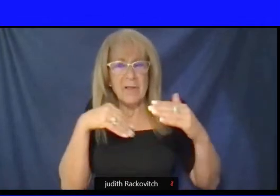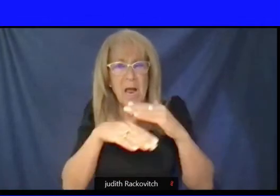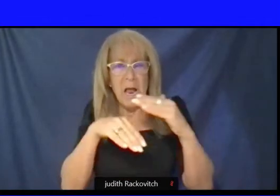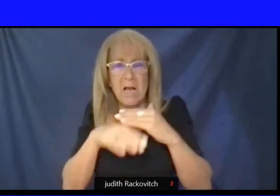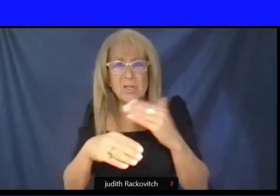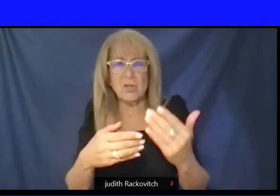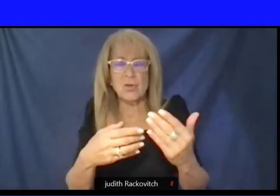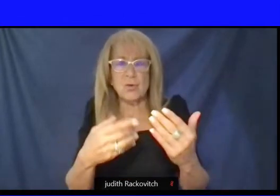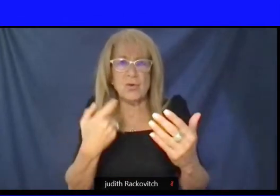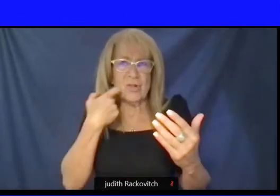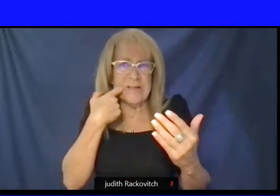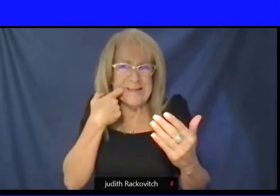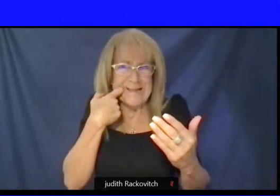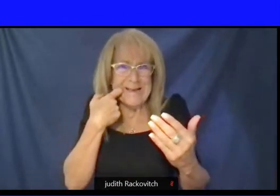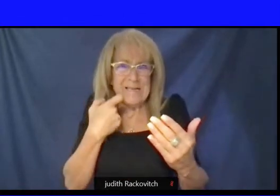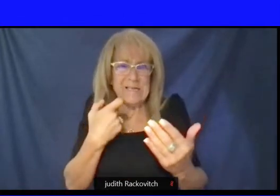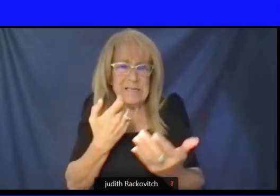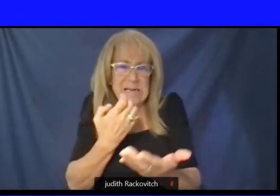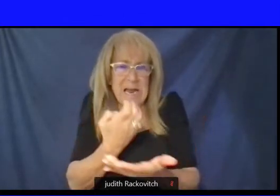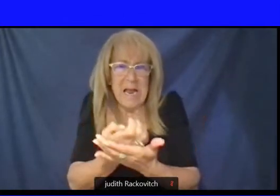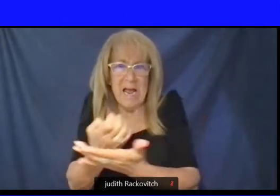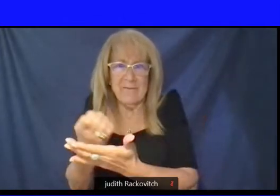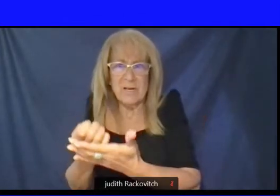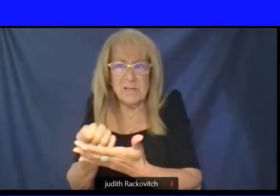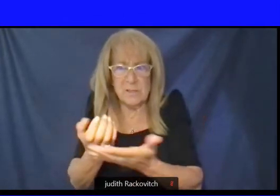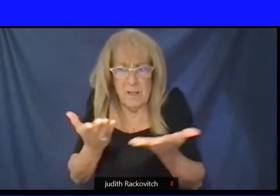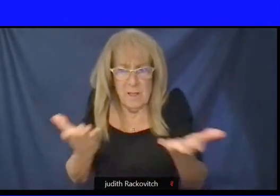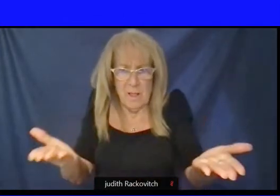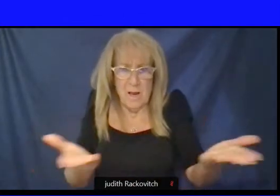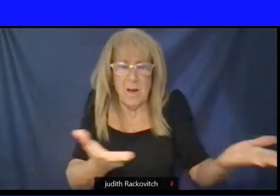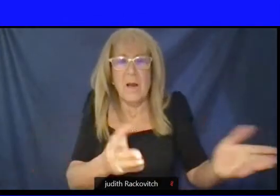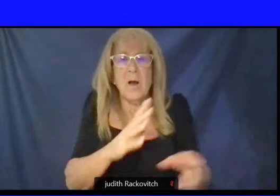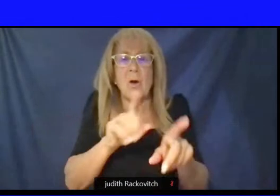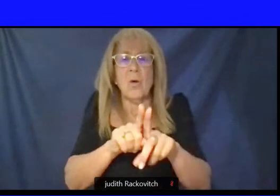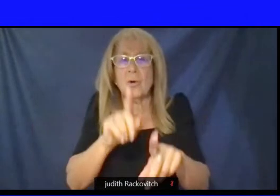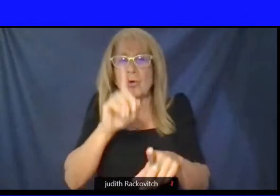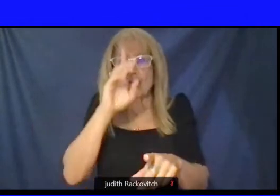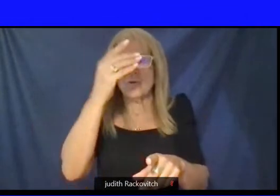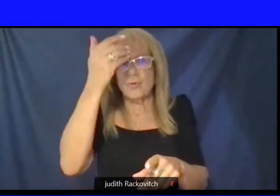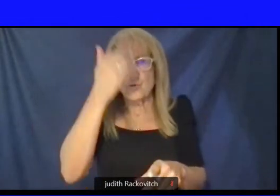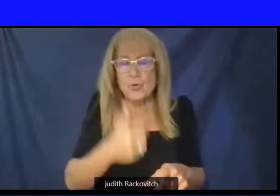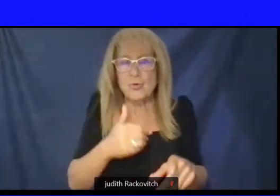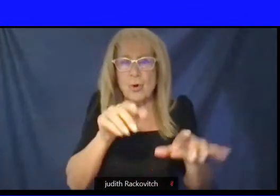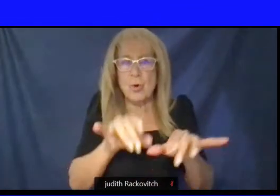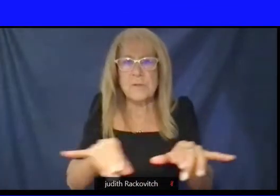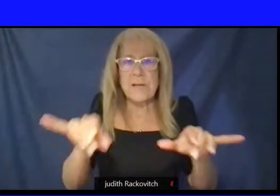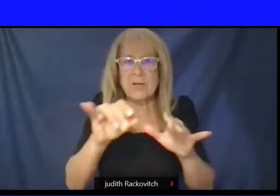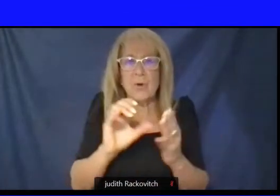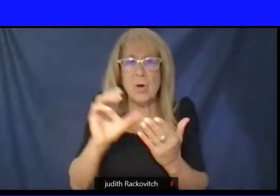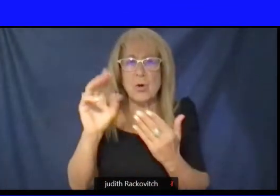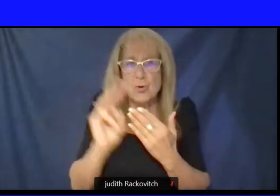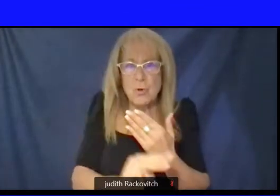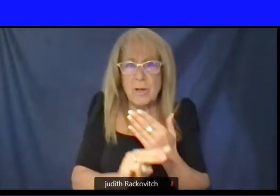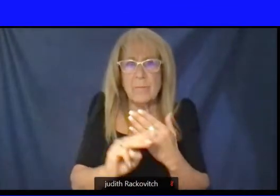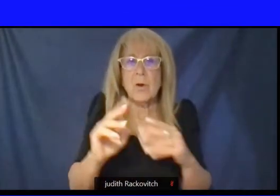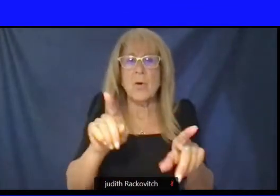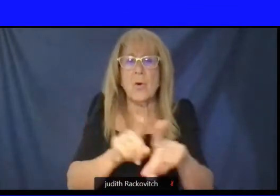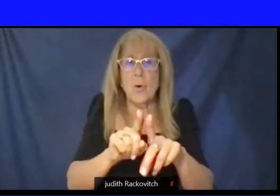vaccination protocol, and we've rolled out the booster shot education for our staff for patients ages 8 and